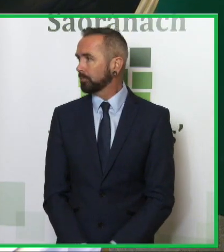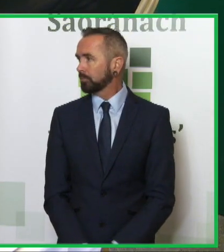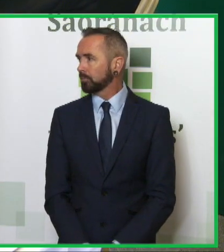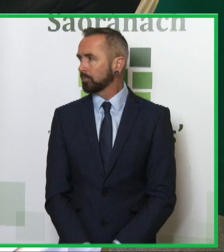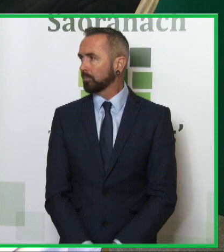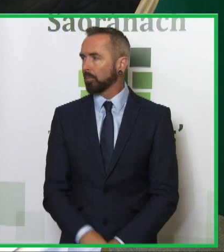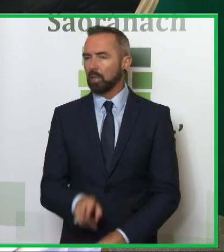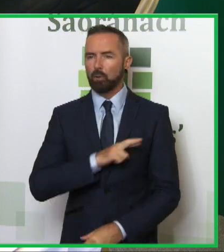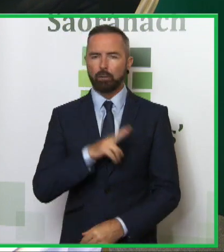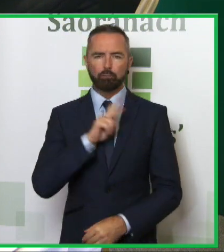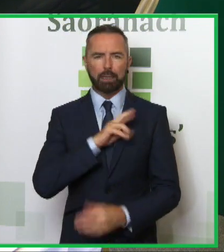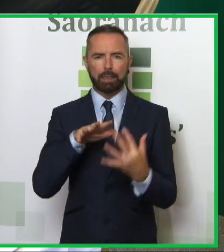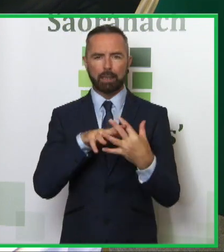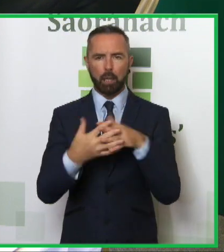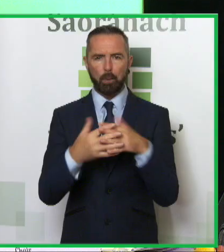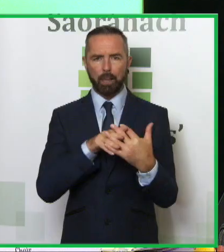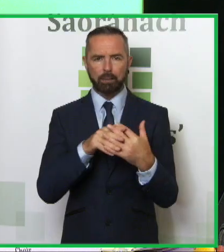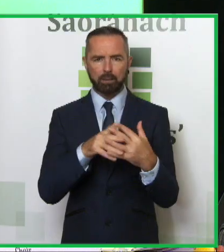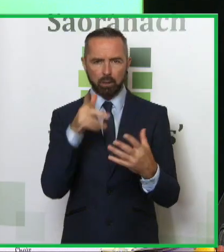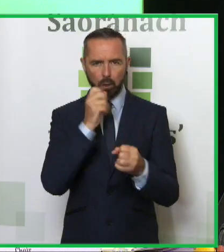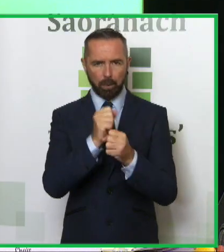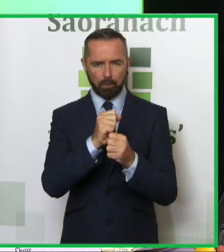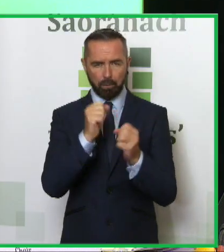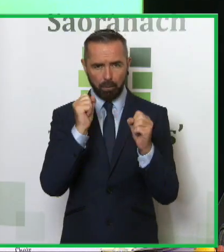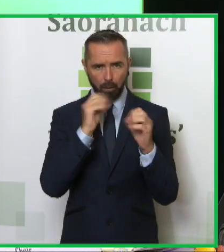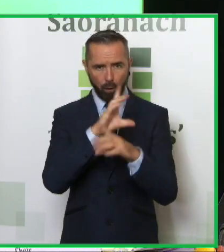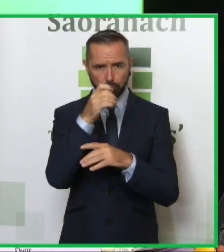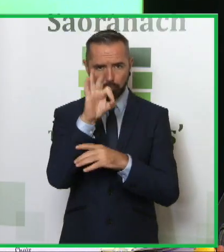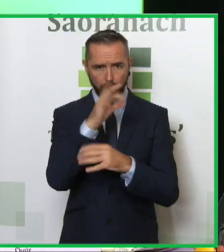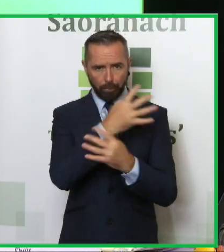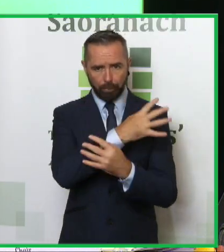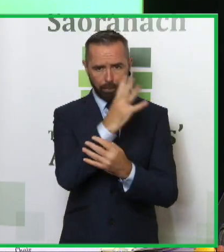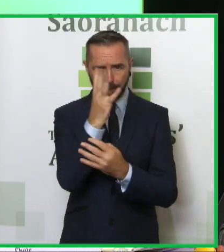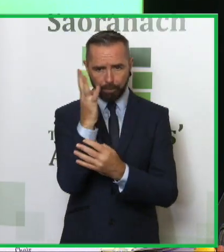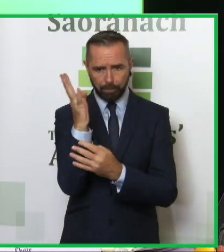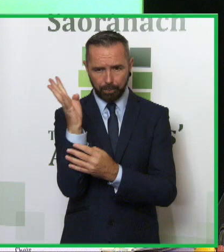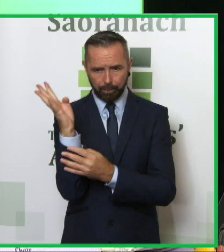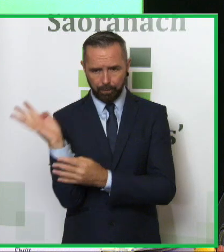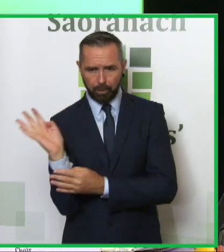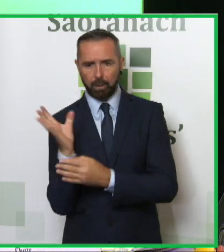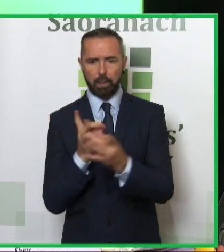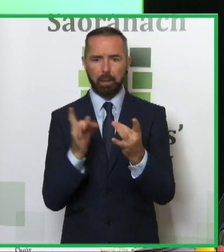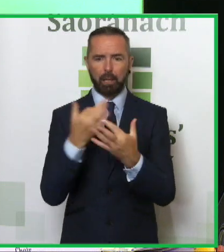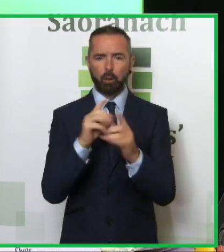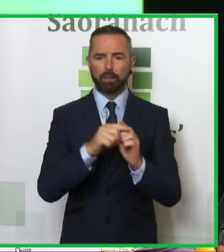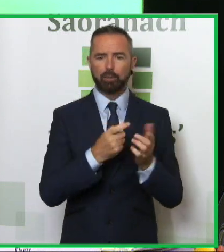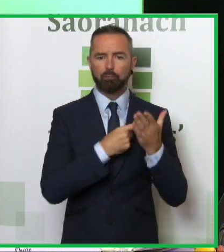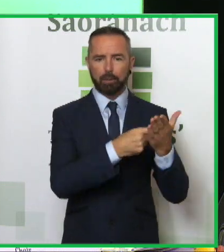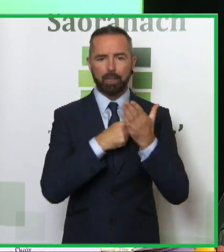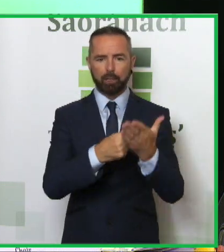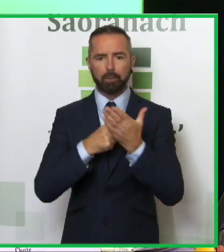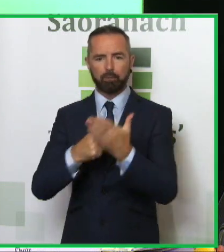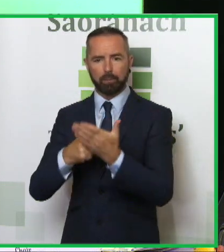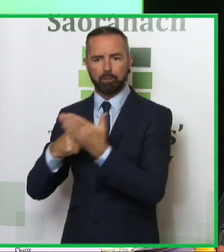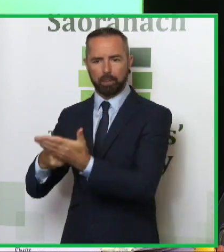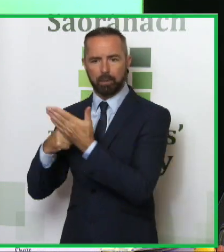very complex to go through every kind of drug and make a recommendation on every kind of drug. We are trying to specify, are there some that we do believe,